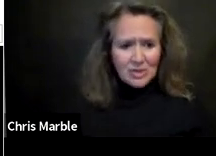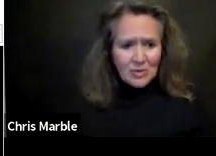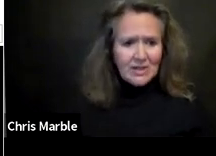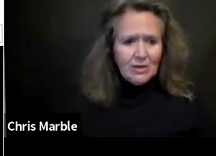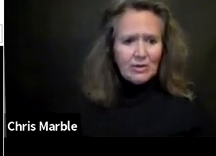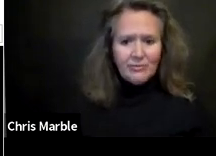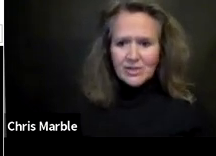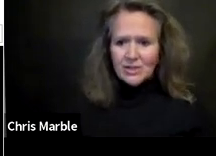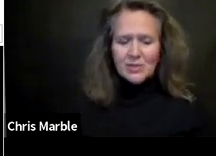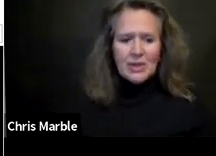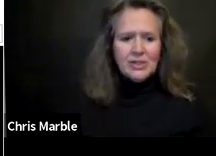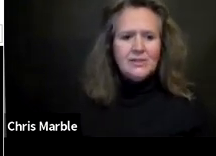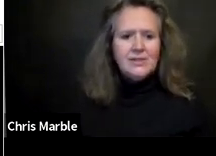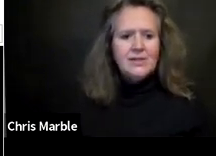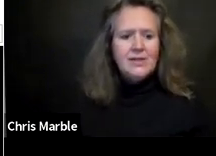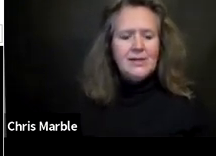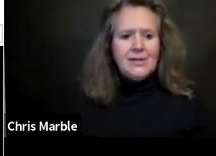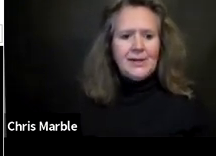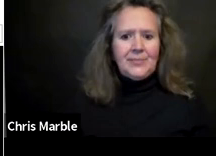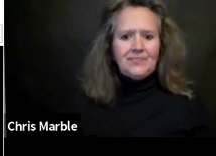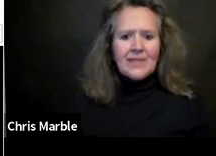speech reading or facial expressions.